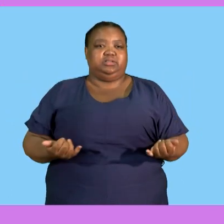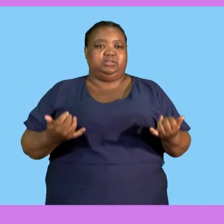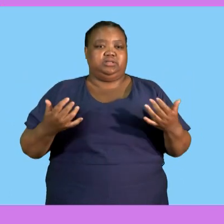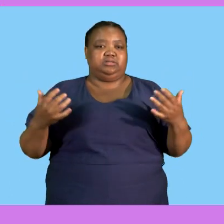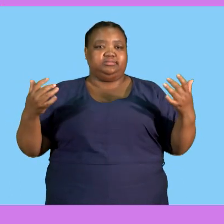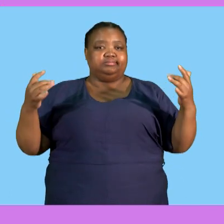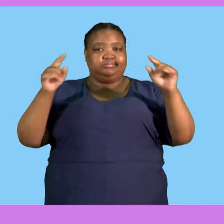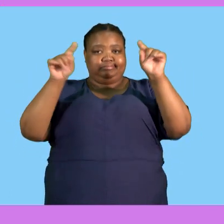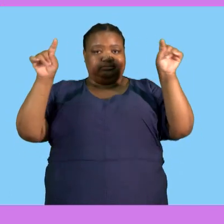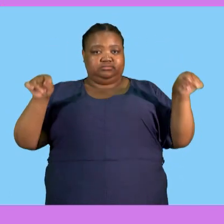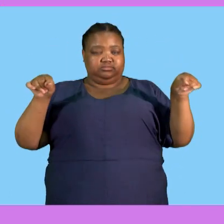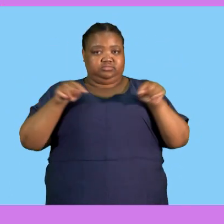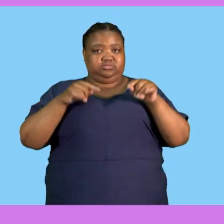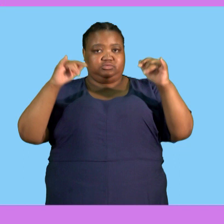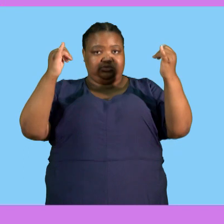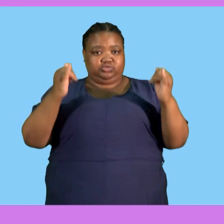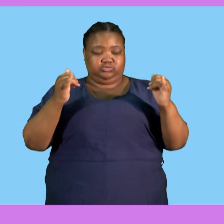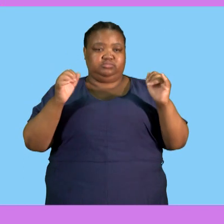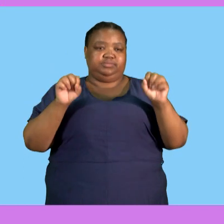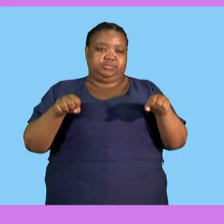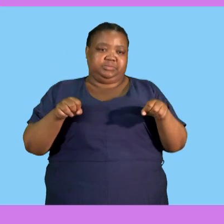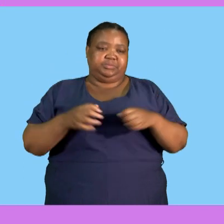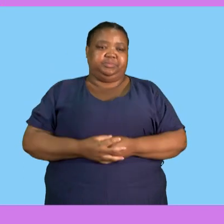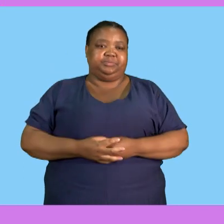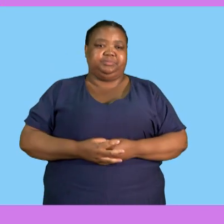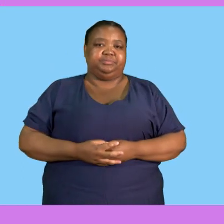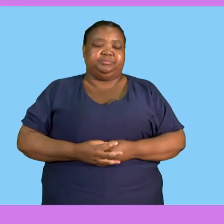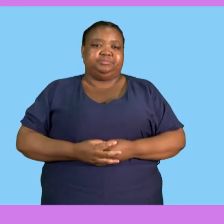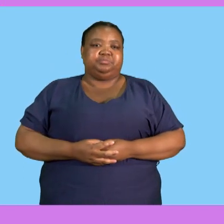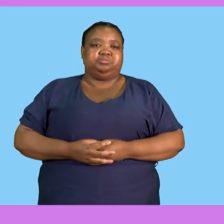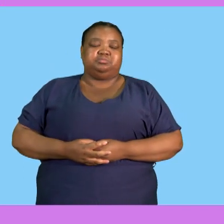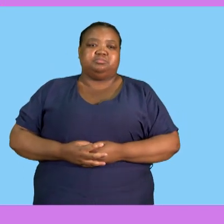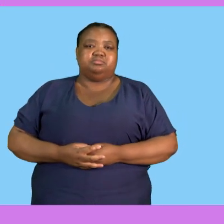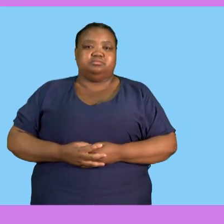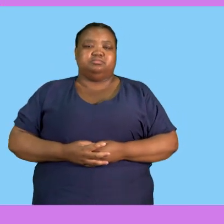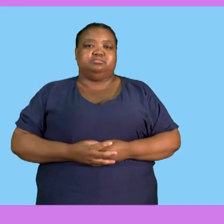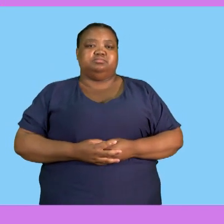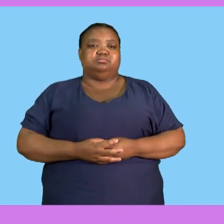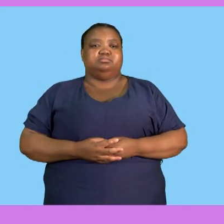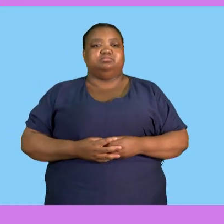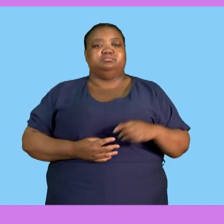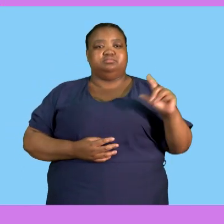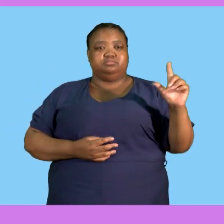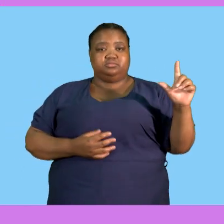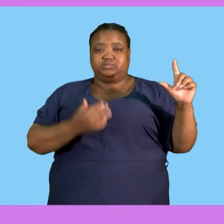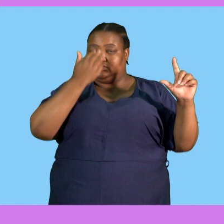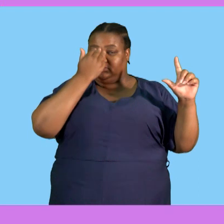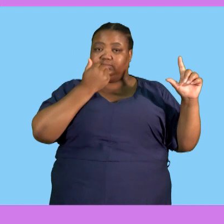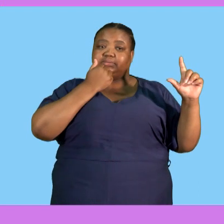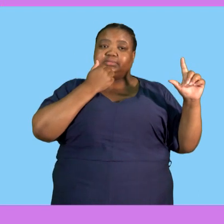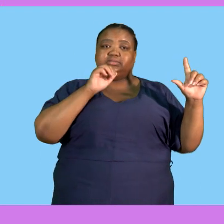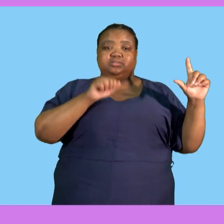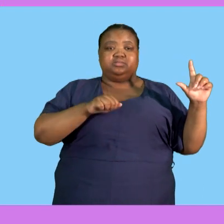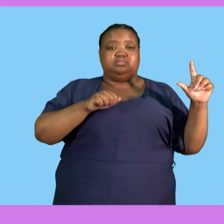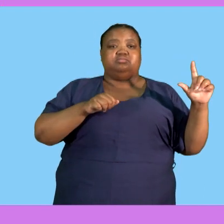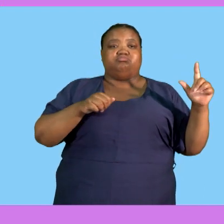answer the question that follows. So guys, let's quickly get familiar, right? Let's look at what is being indicated here. So on our left hand